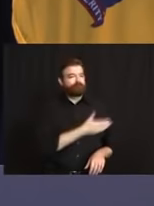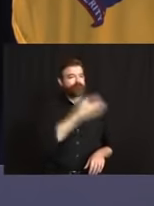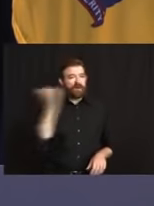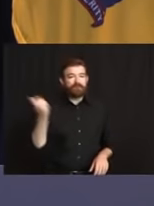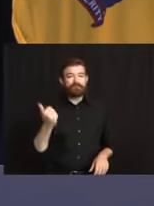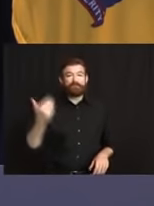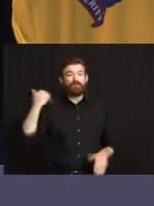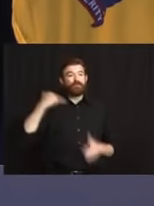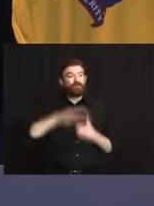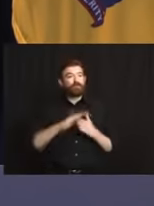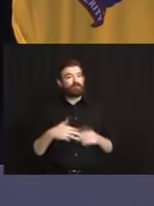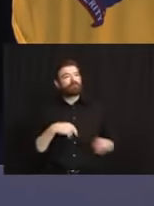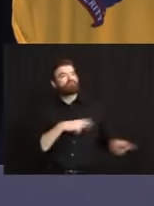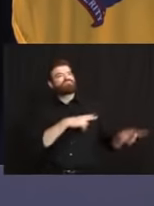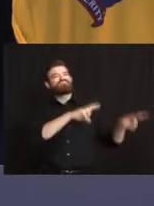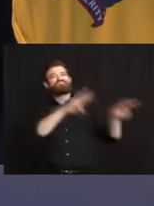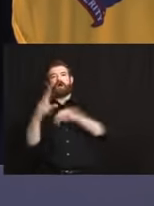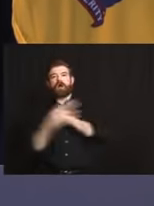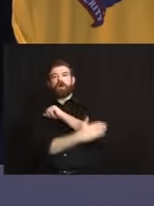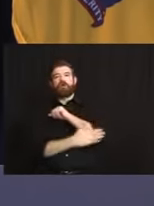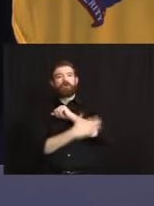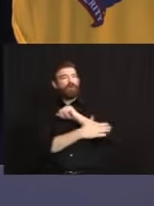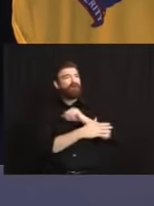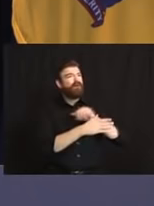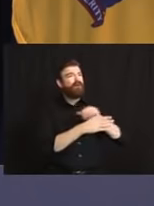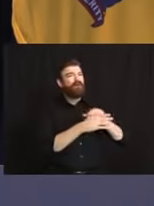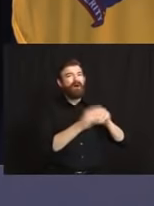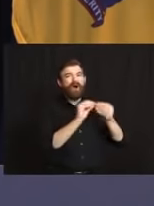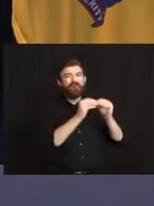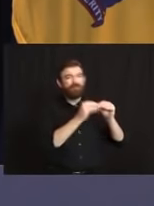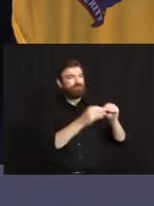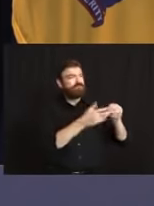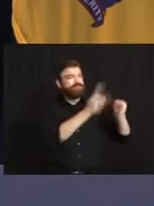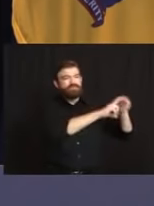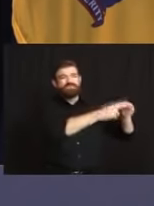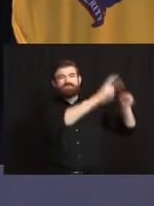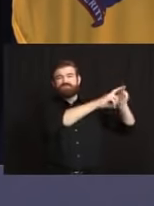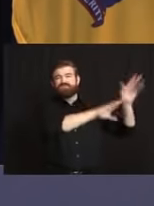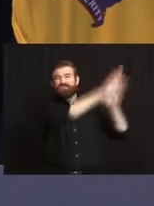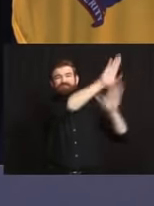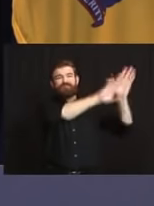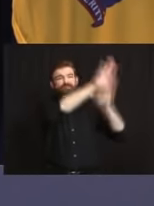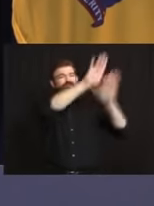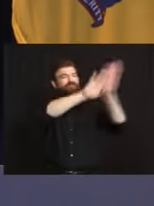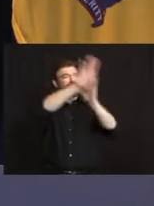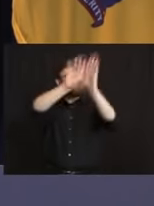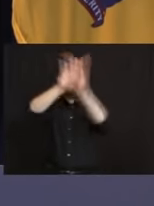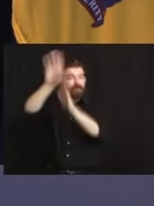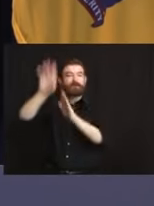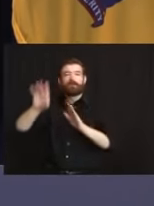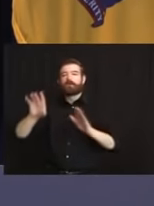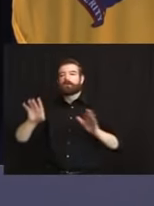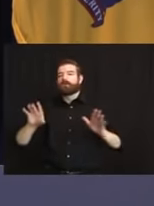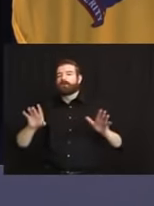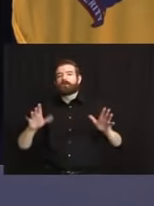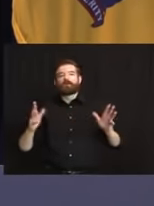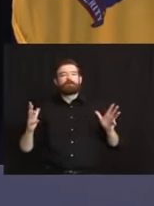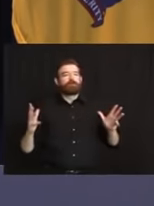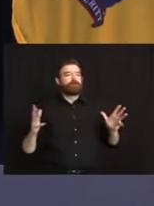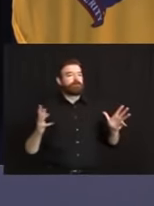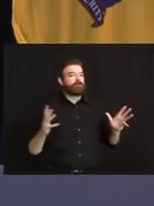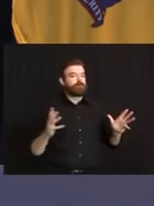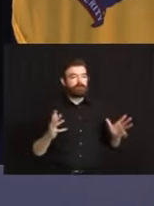it was coming from indoor activity. And again, it's the combination of indoors,